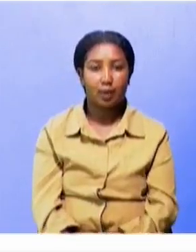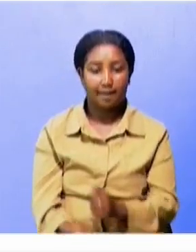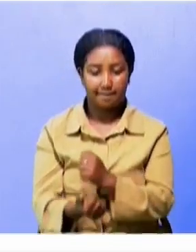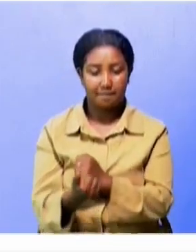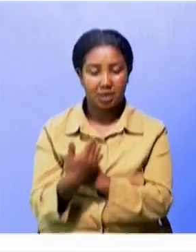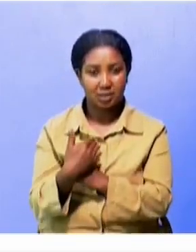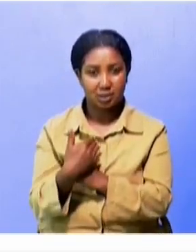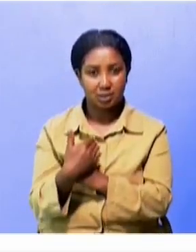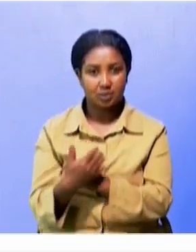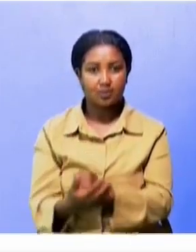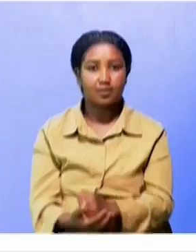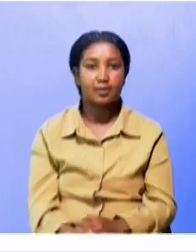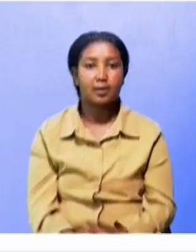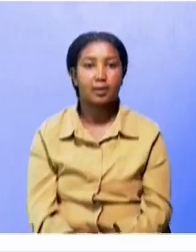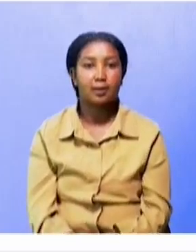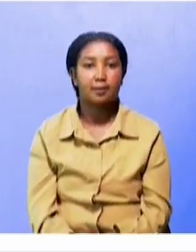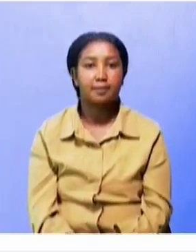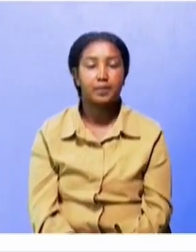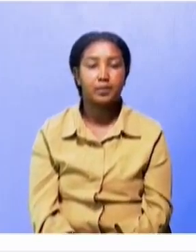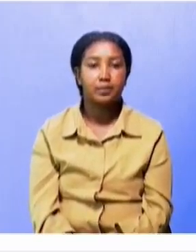message.